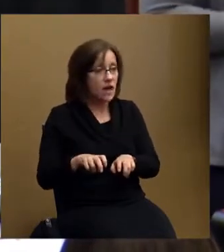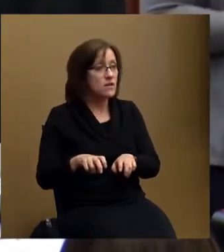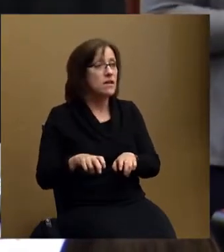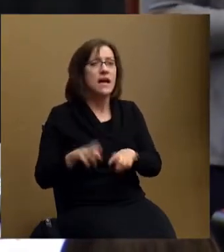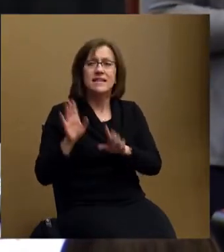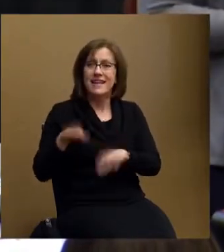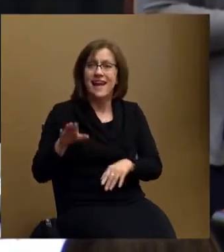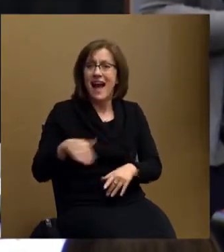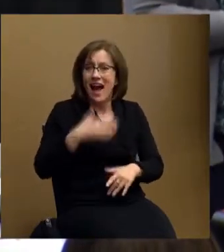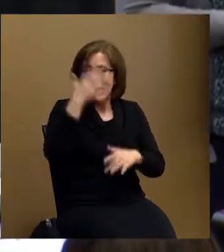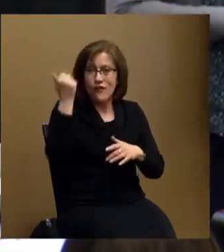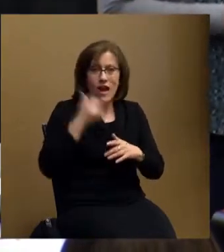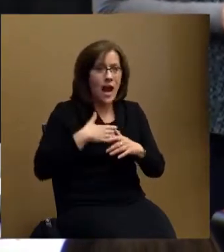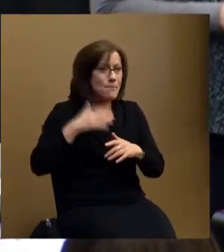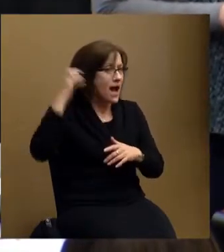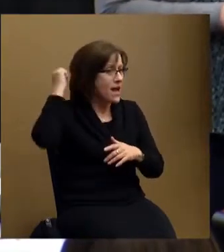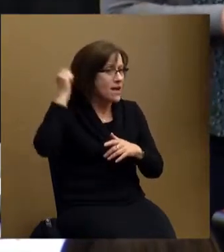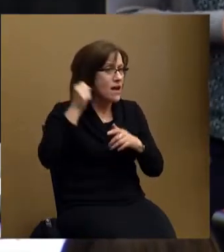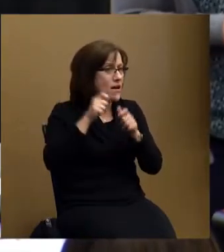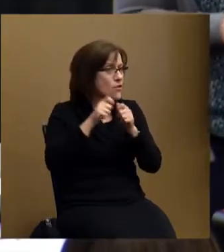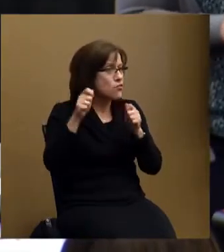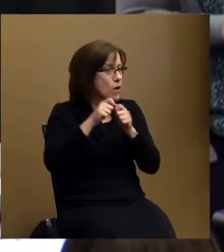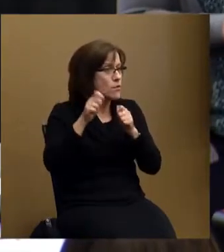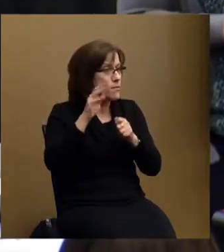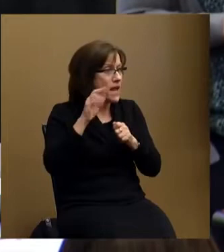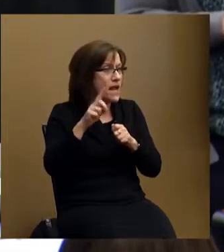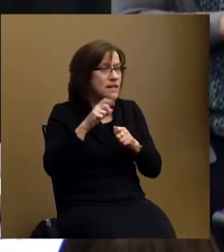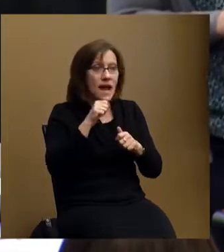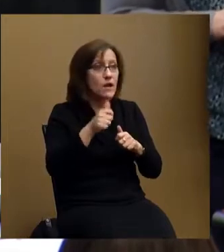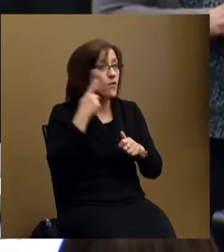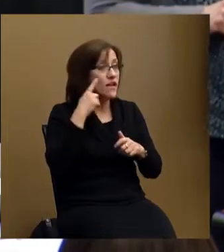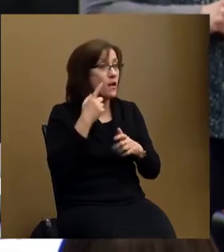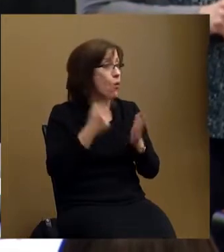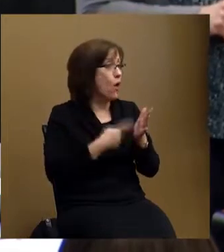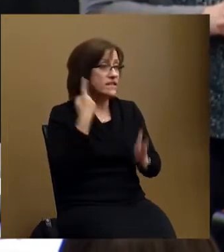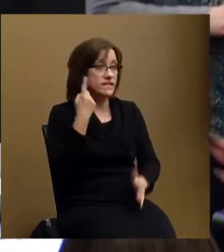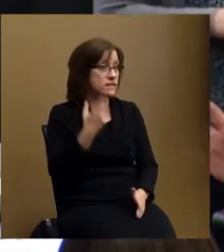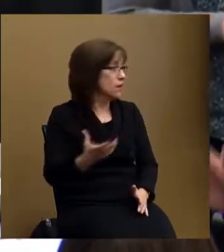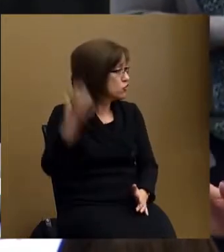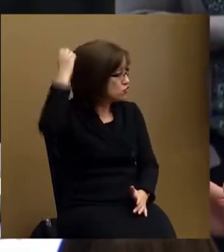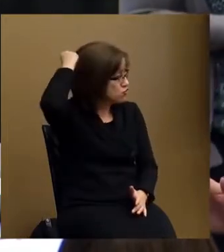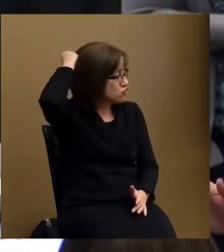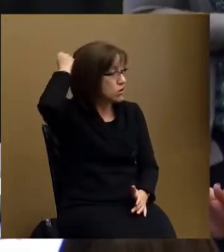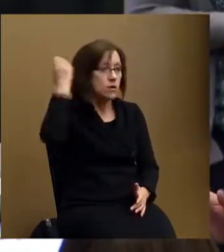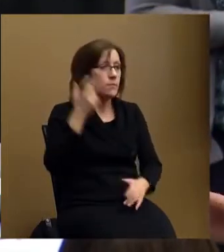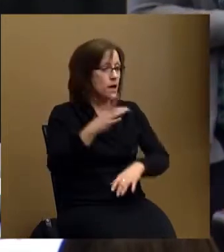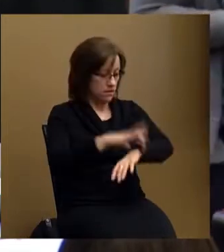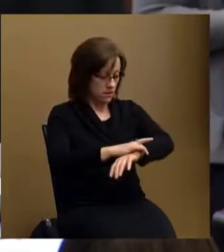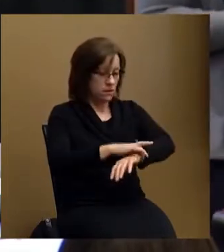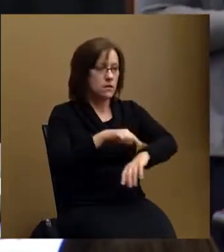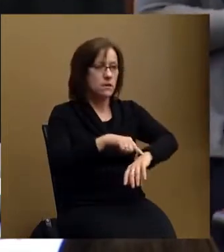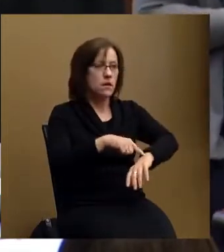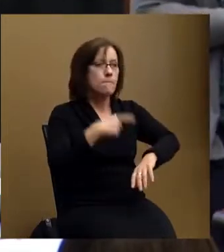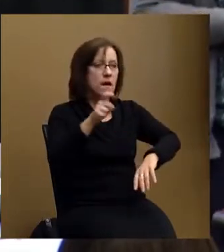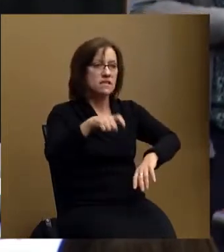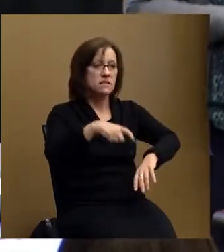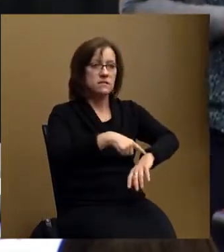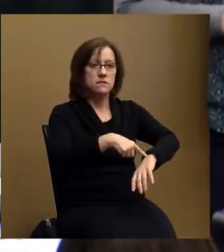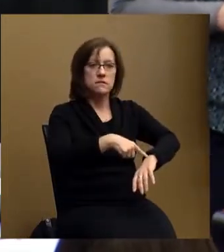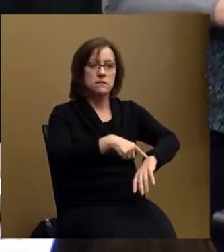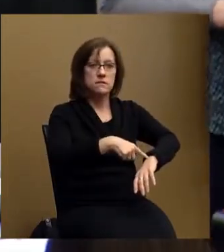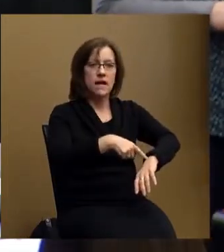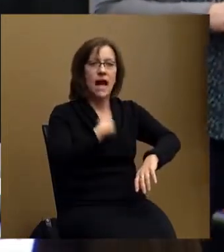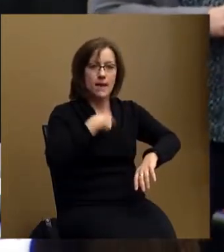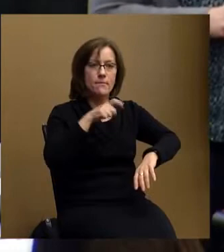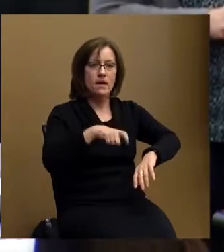we were in San Antonio, but I had to have this on. And I don't know, I haven't even played with it once today. But just